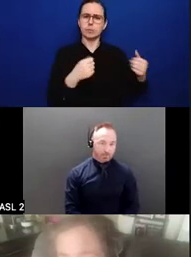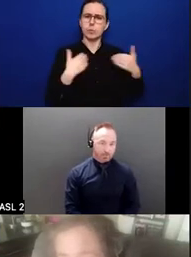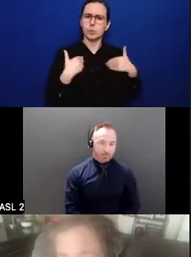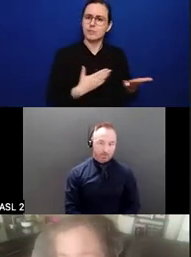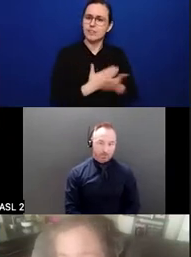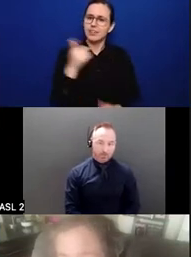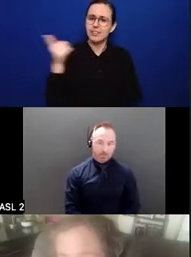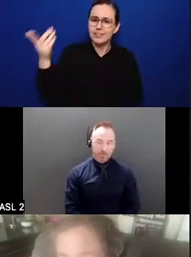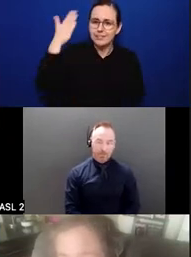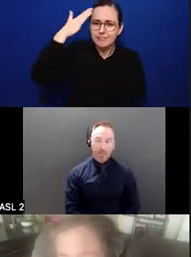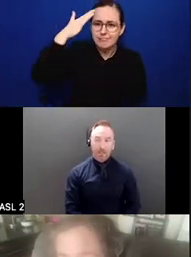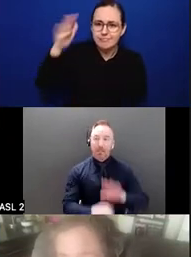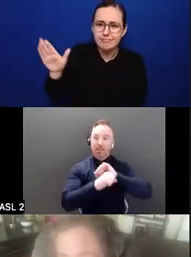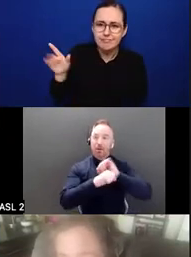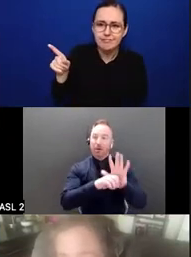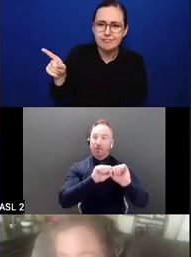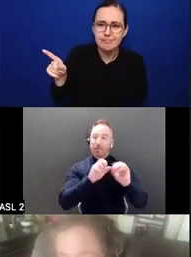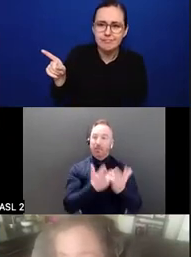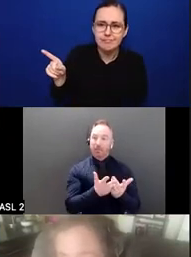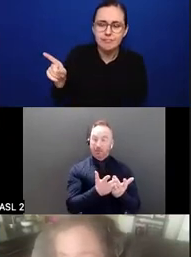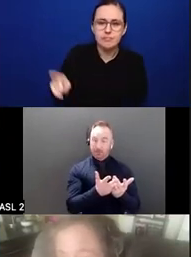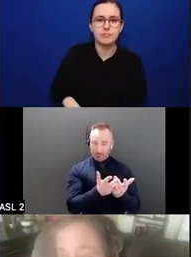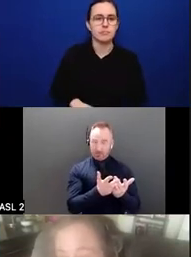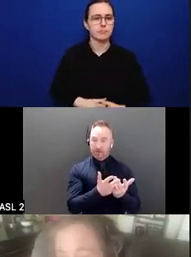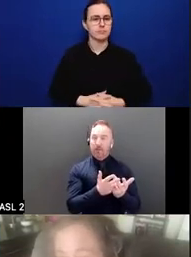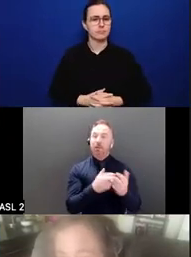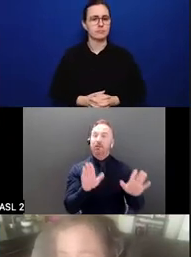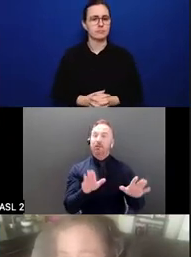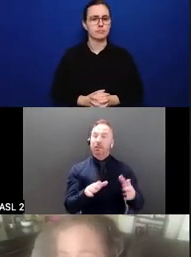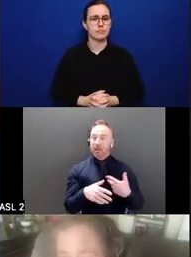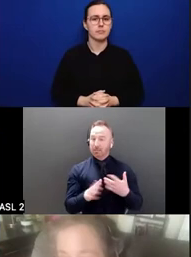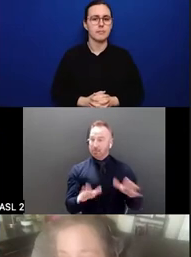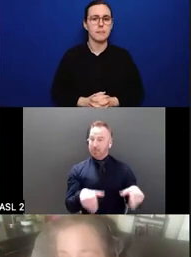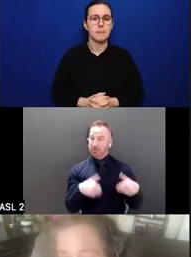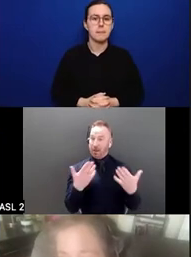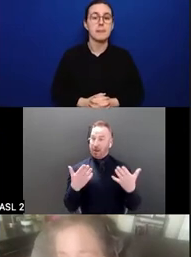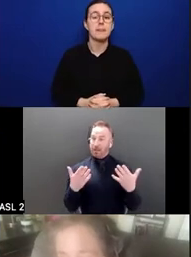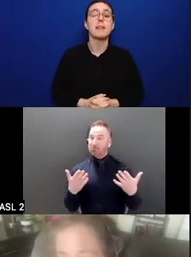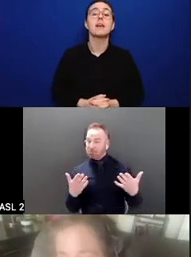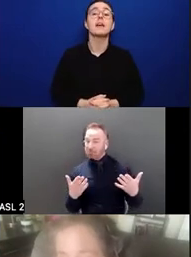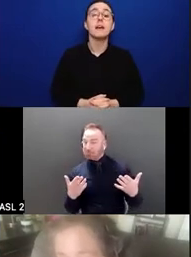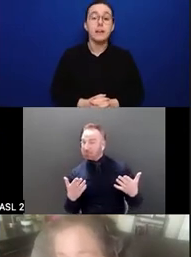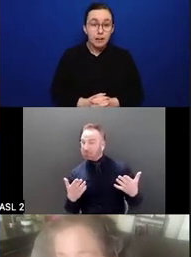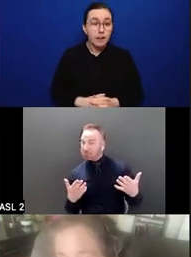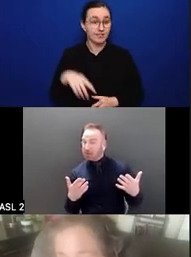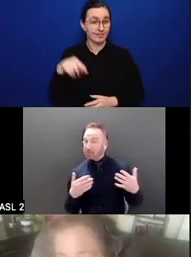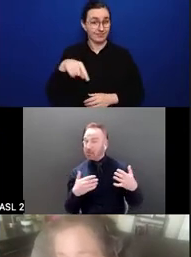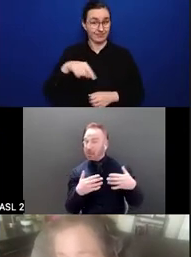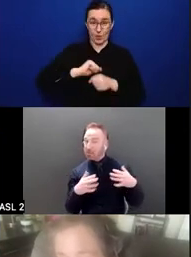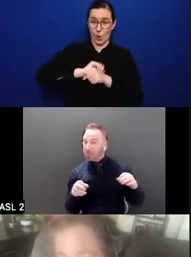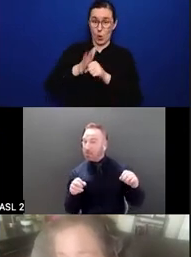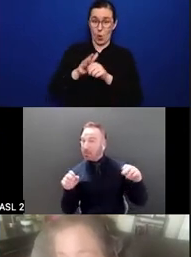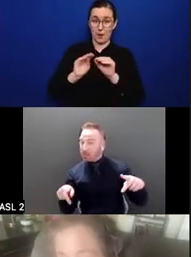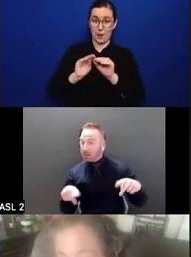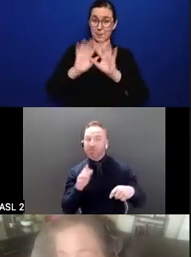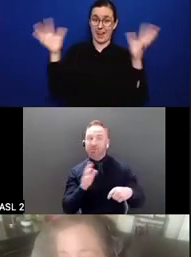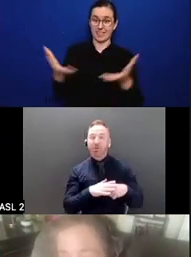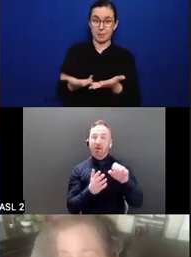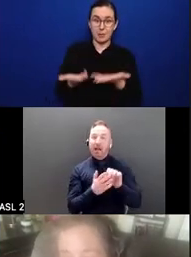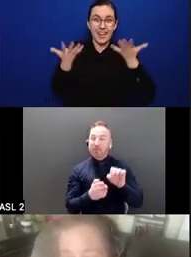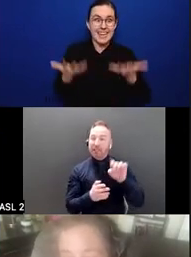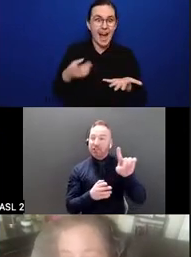The COVID-19 pandemic has offered an opportunity for increased education about the CRPD with families.